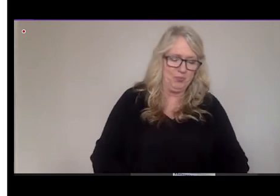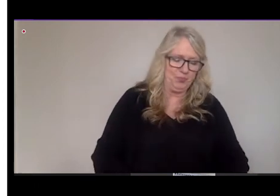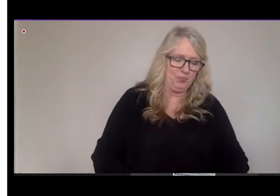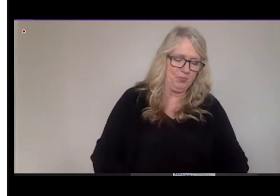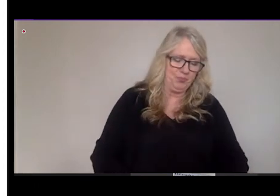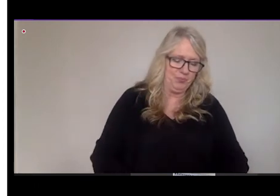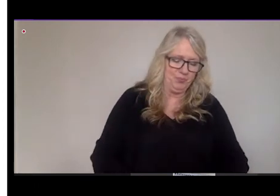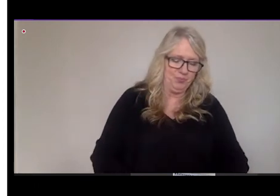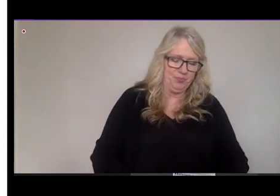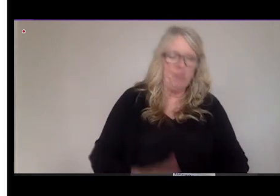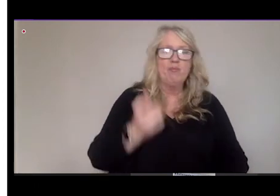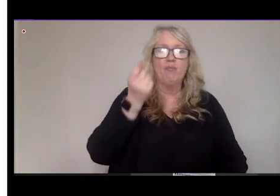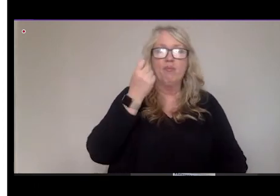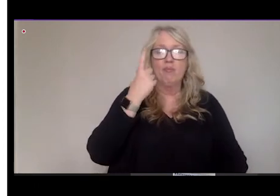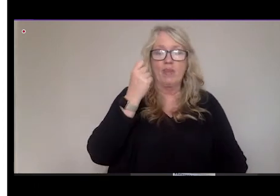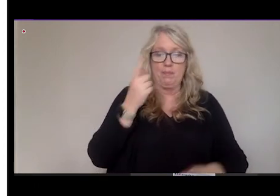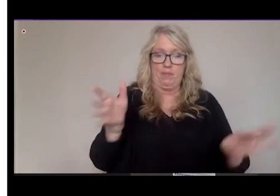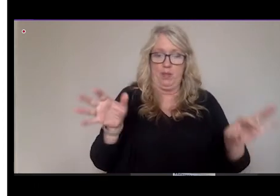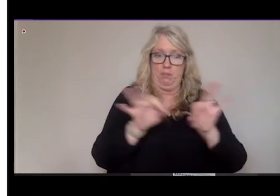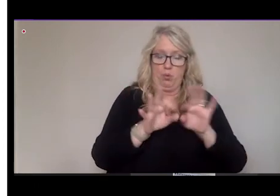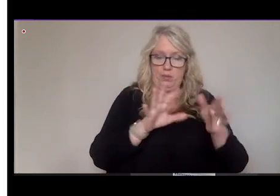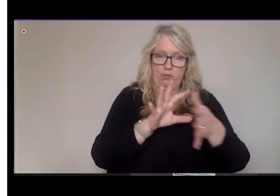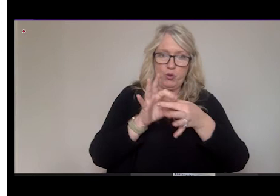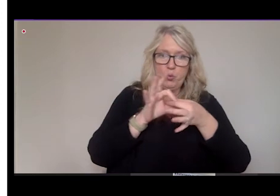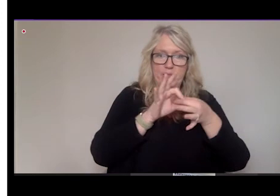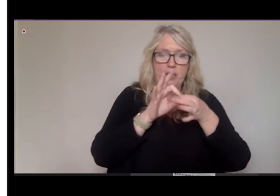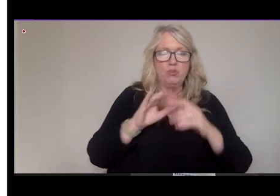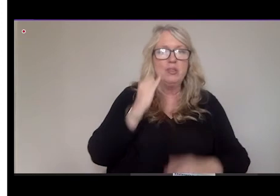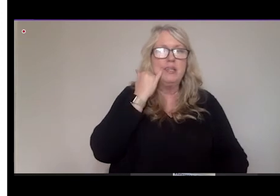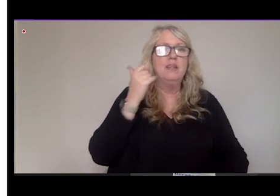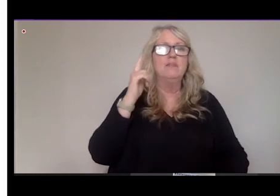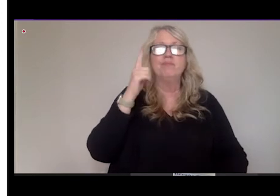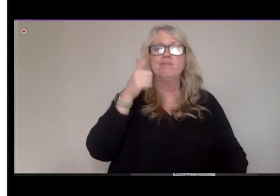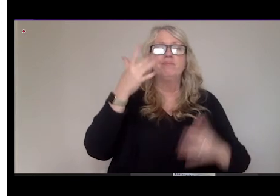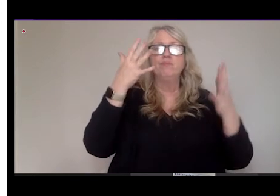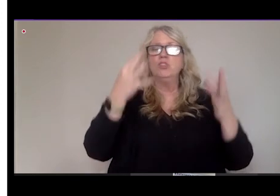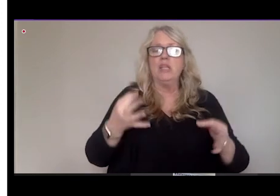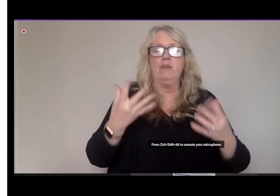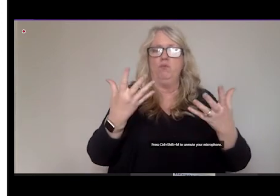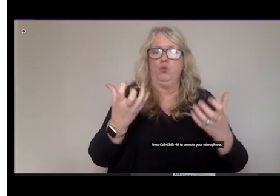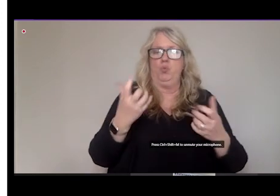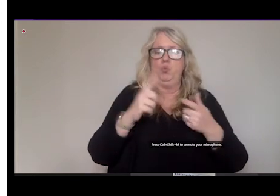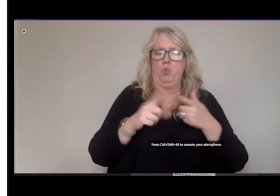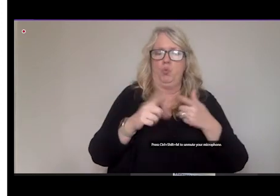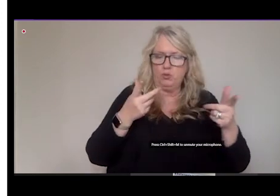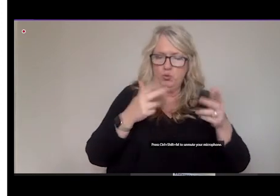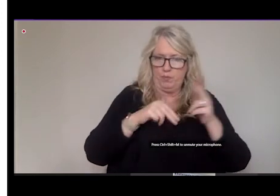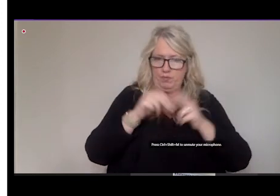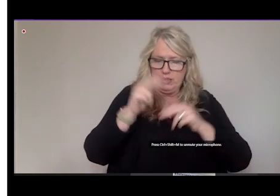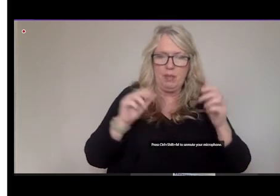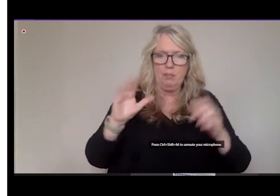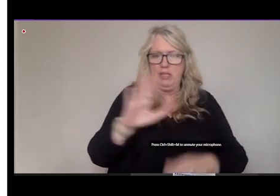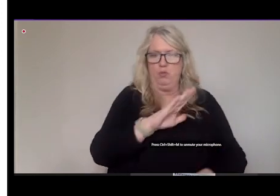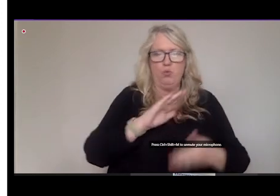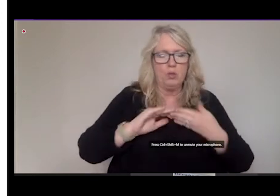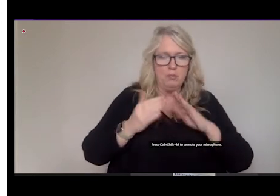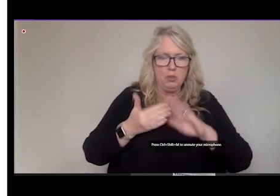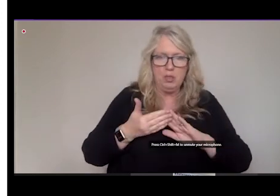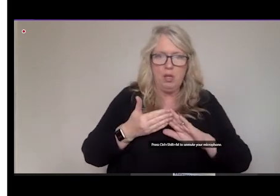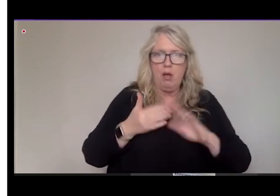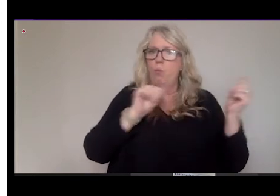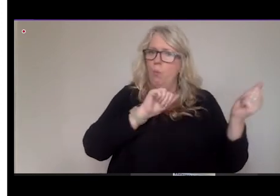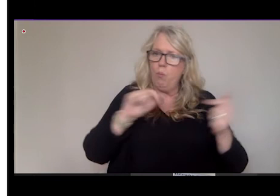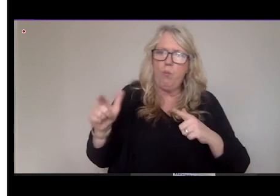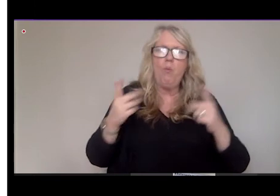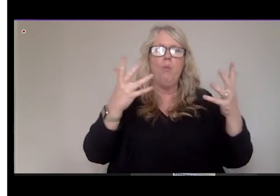in the plans. But an important thing about coordination, if you decide to facilitate that coordination